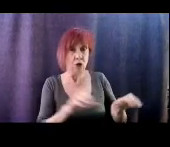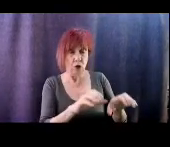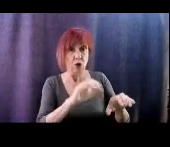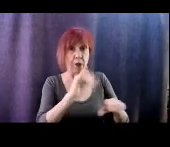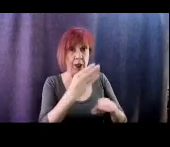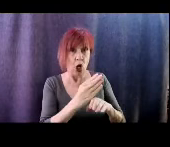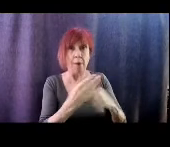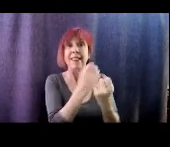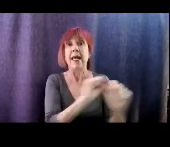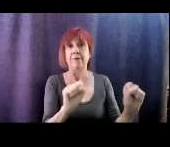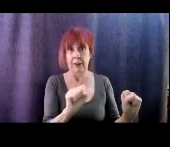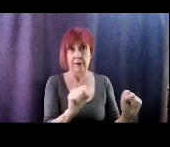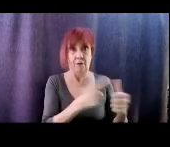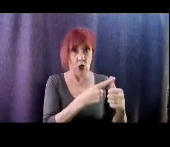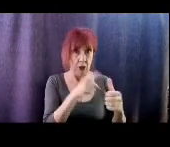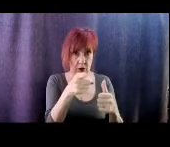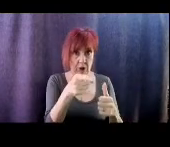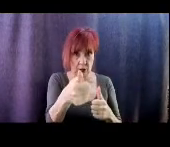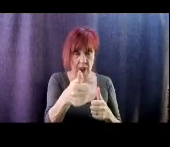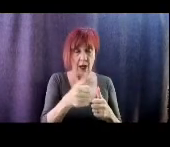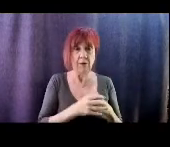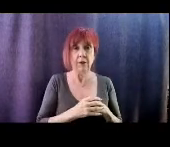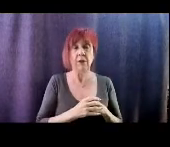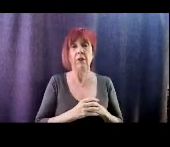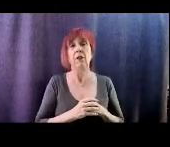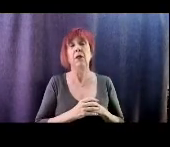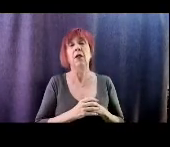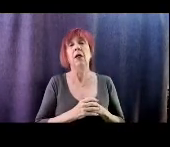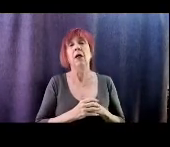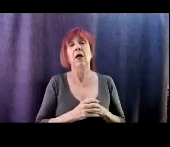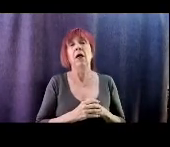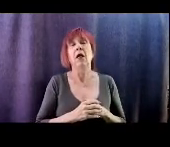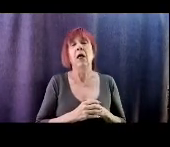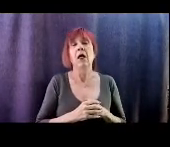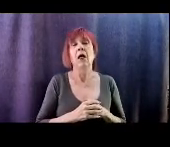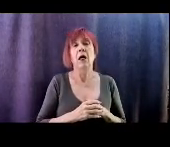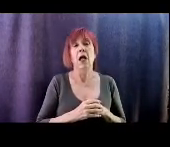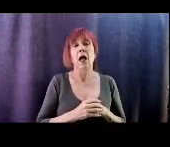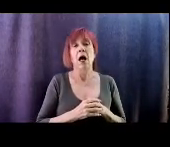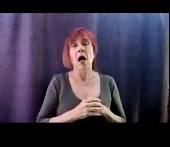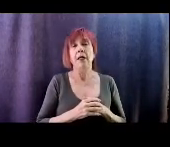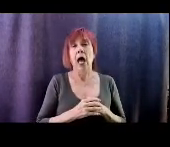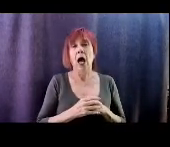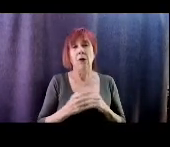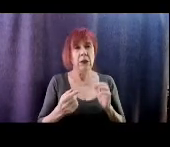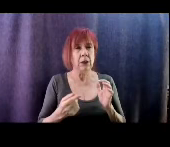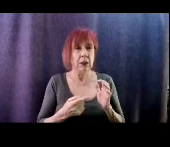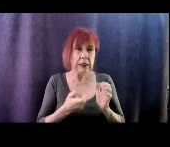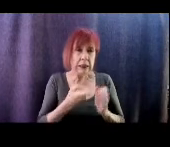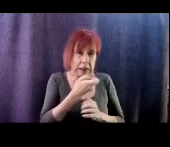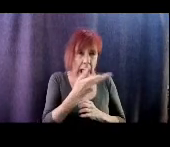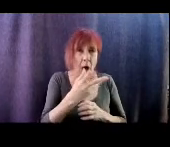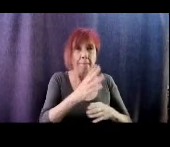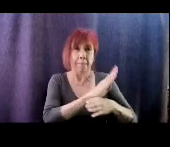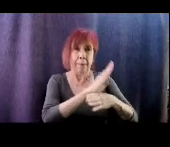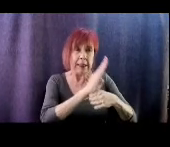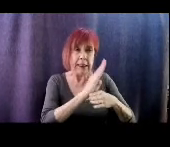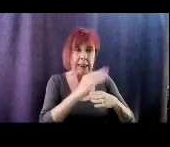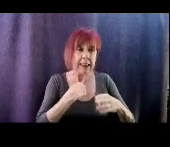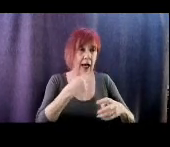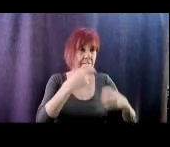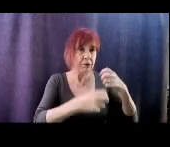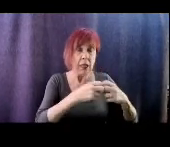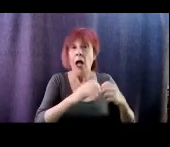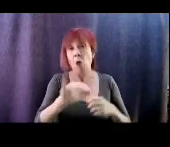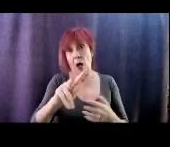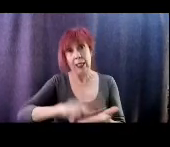manner. We have also, there are issues and hazards in some businesses. Some things like kitchens